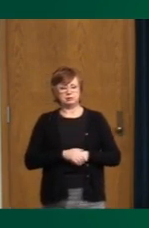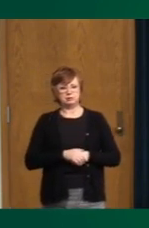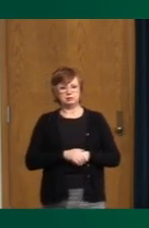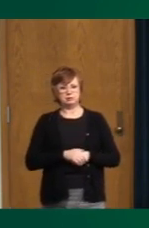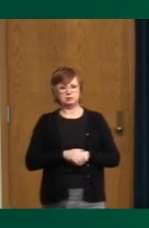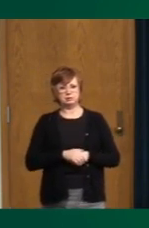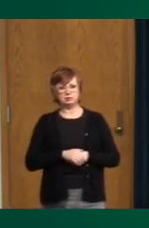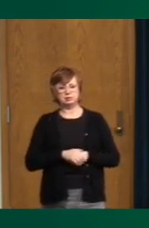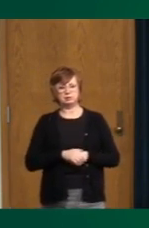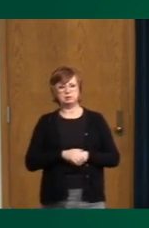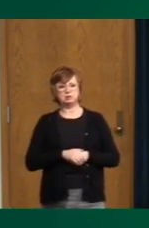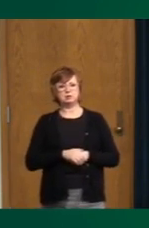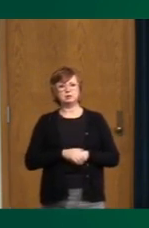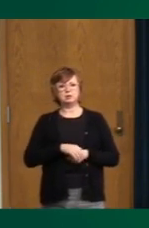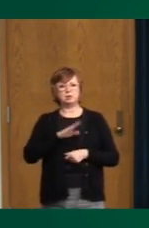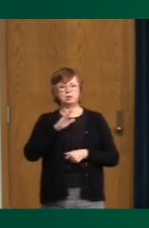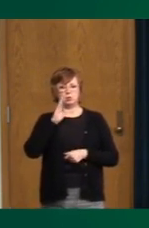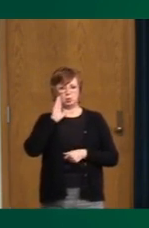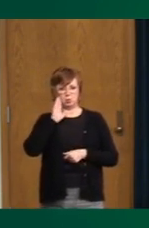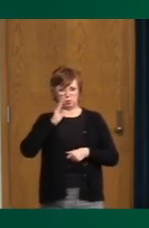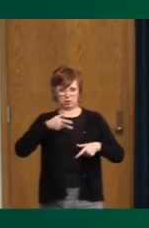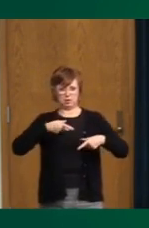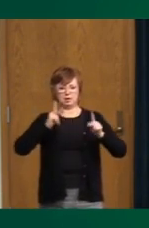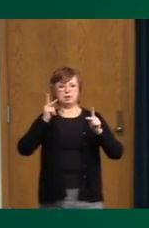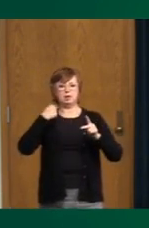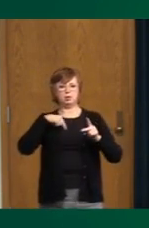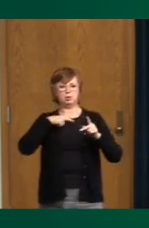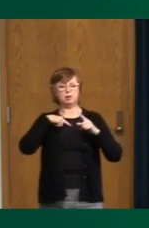numbers that will allow us to continue to